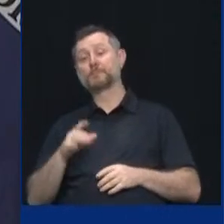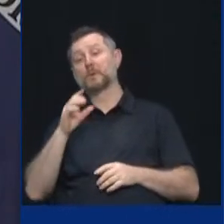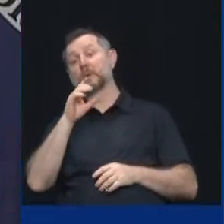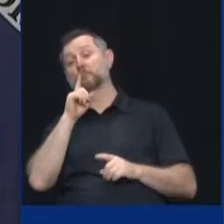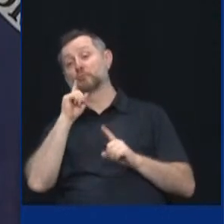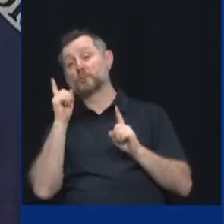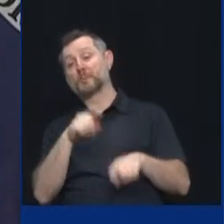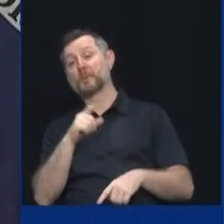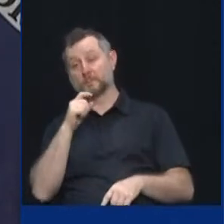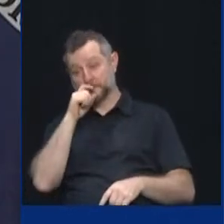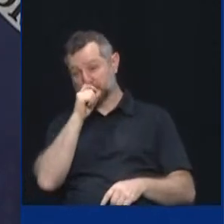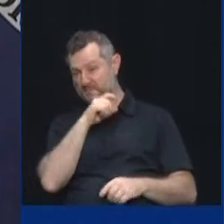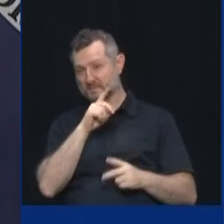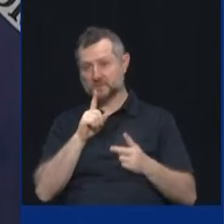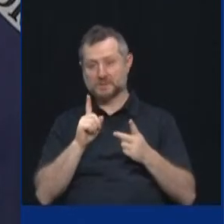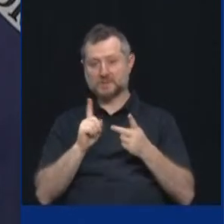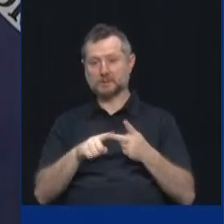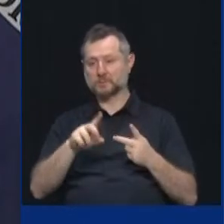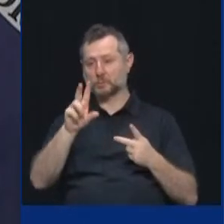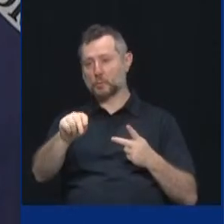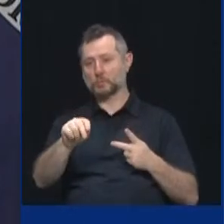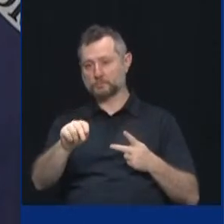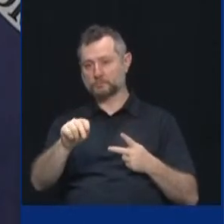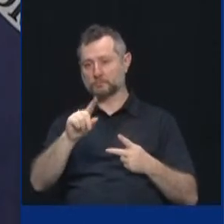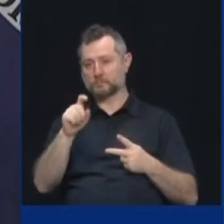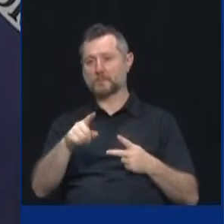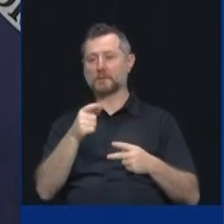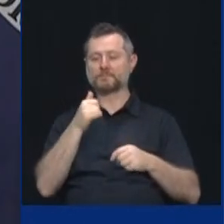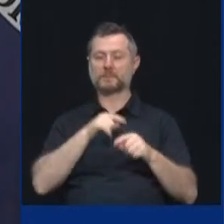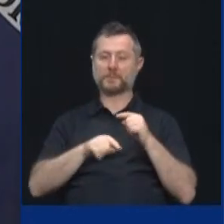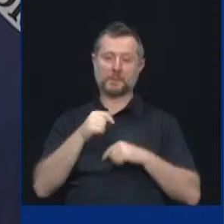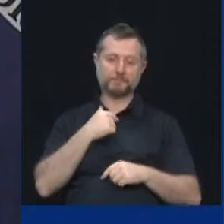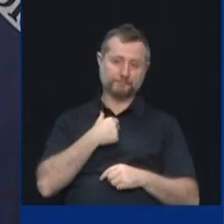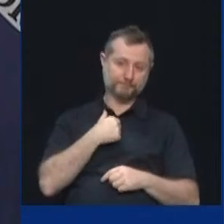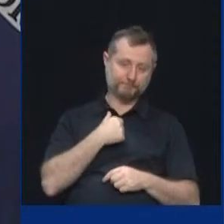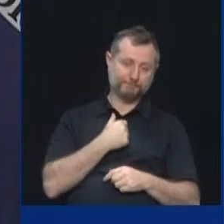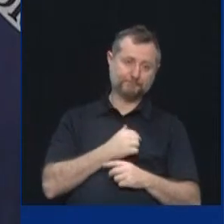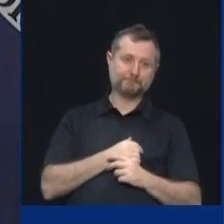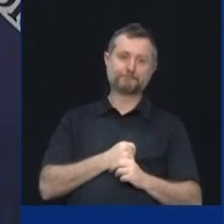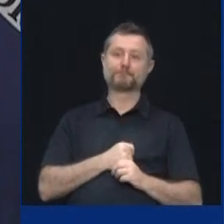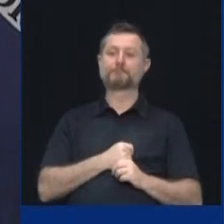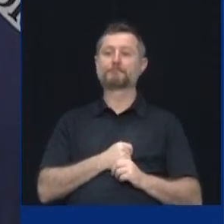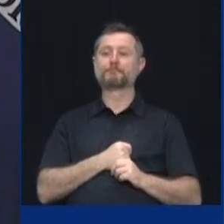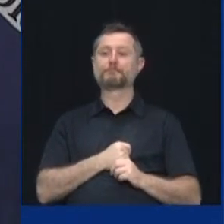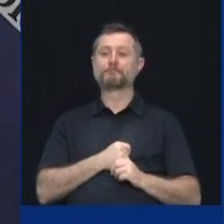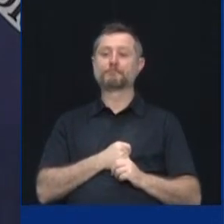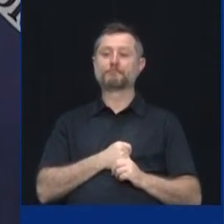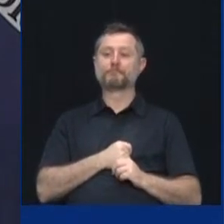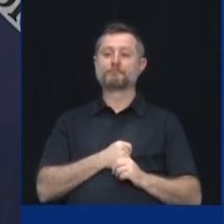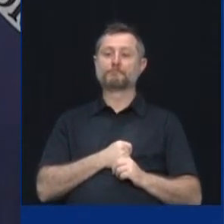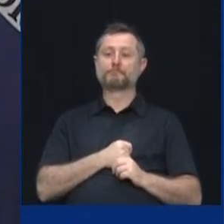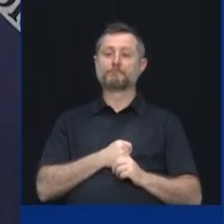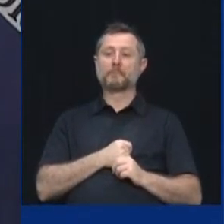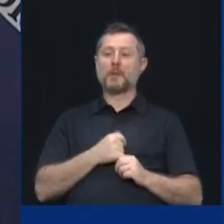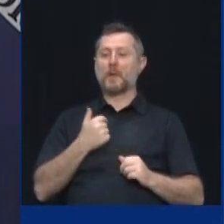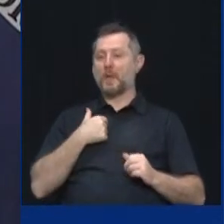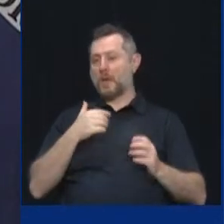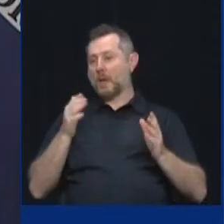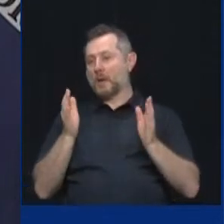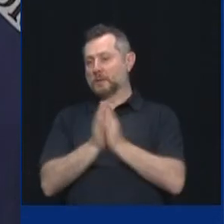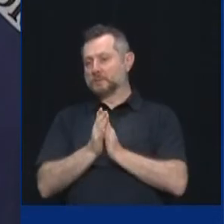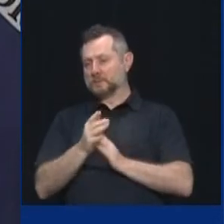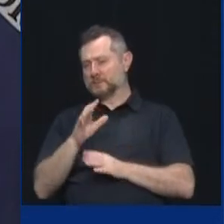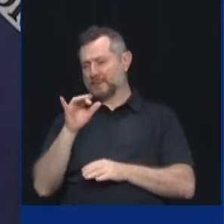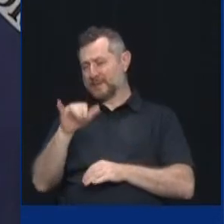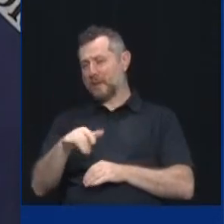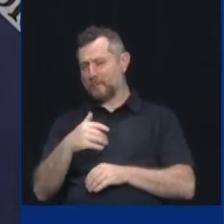to the second question is no, but let me do the first question and then go back. What I'm asking, which I've asked before in the